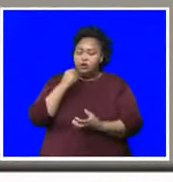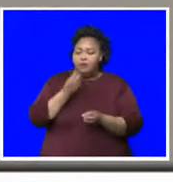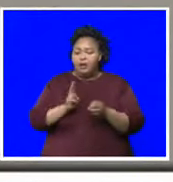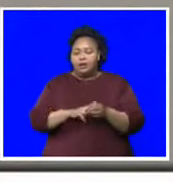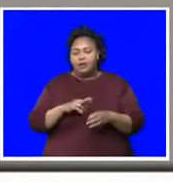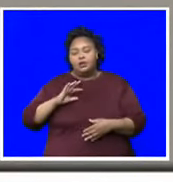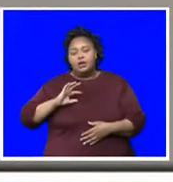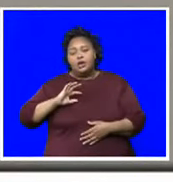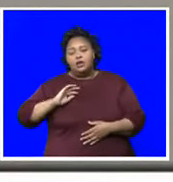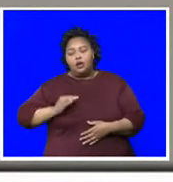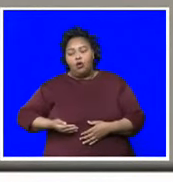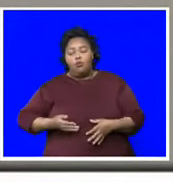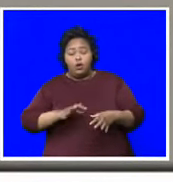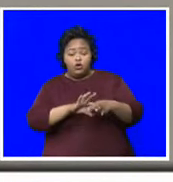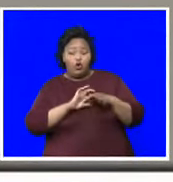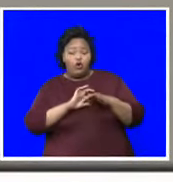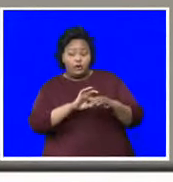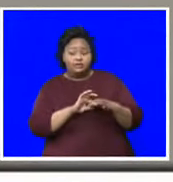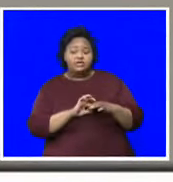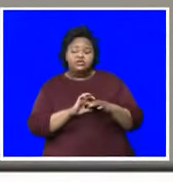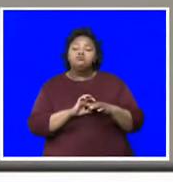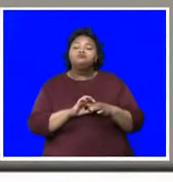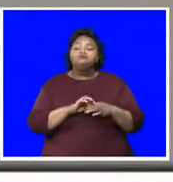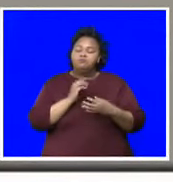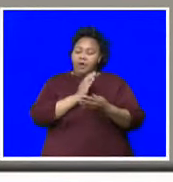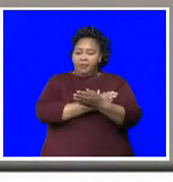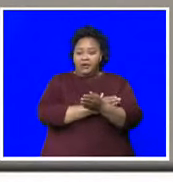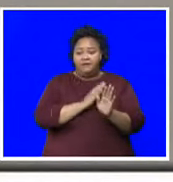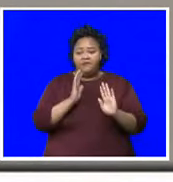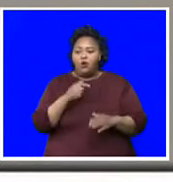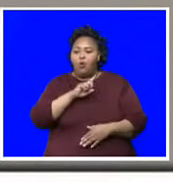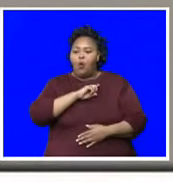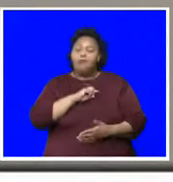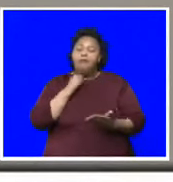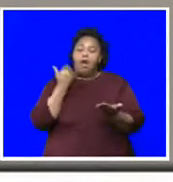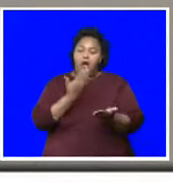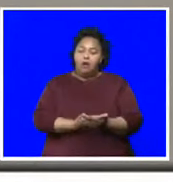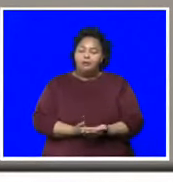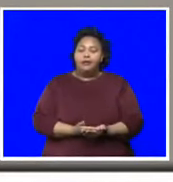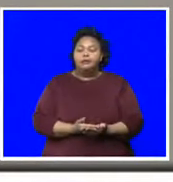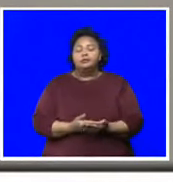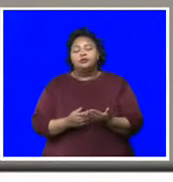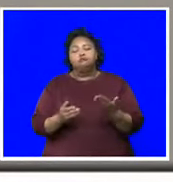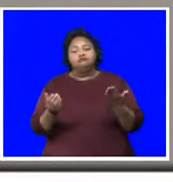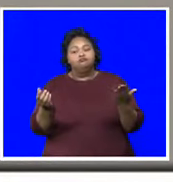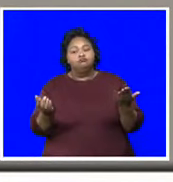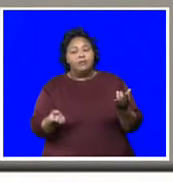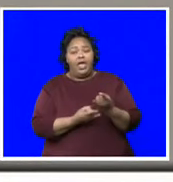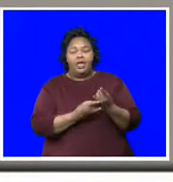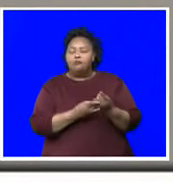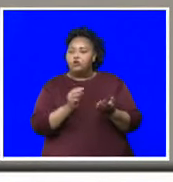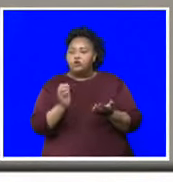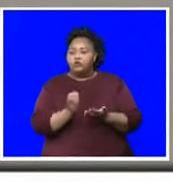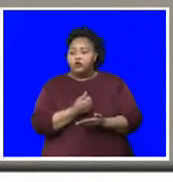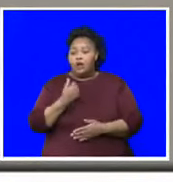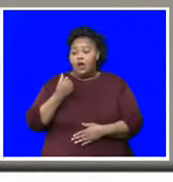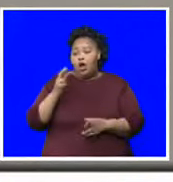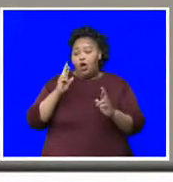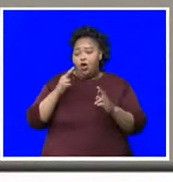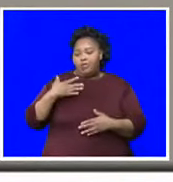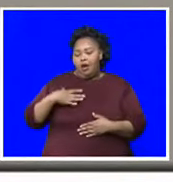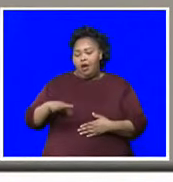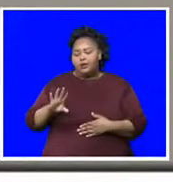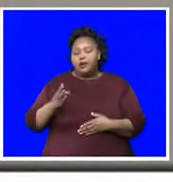netinhlangano tabomake tiyakhona lokuthi ti-apply ukhanze ukuthi nako sedisidakele. Siyathemba-ke nalokuthi nalamanye amabhizinisi lafuna kukhula